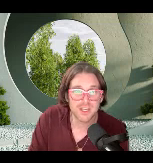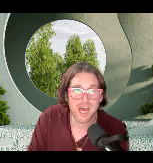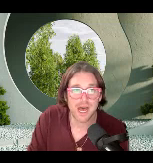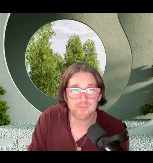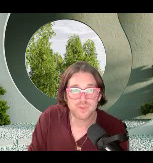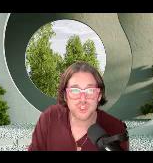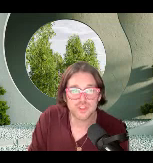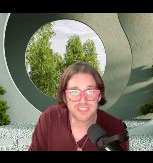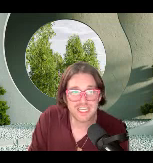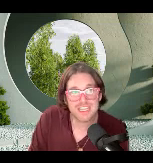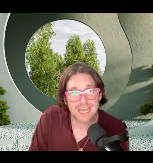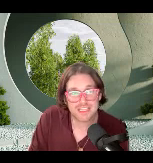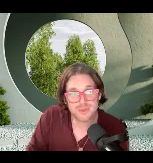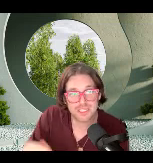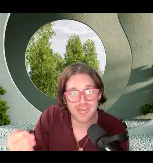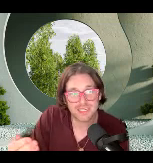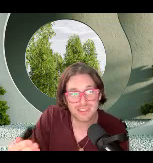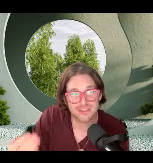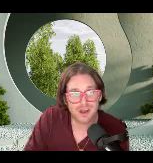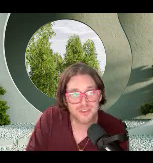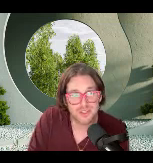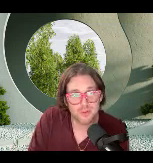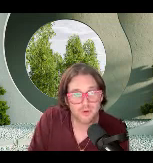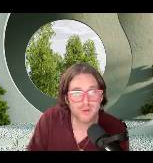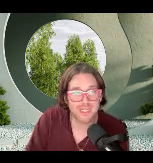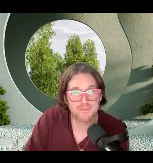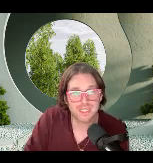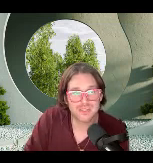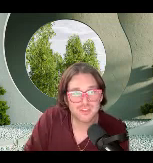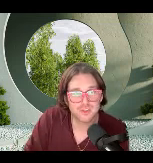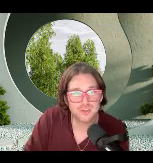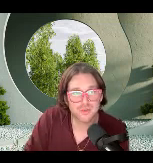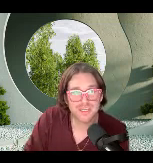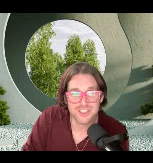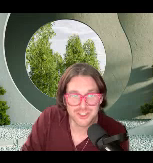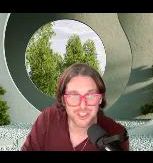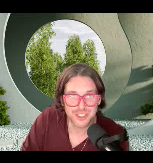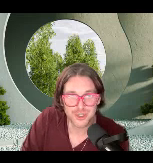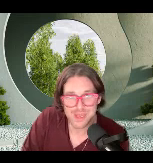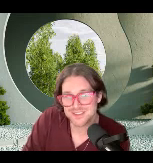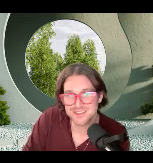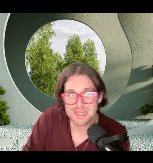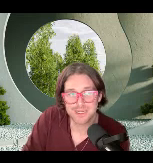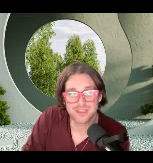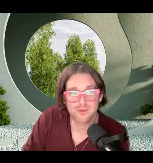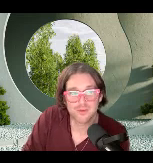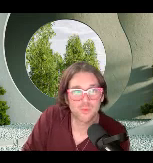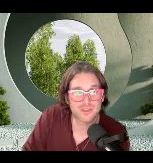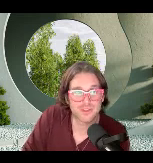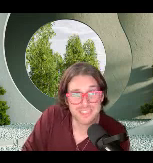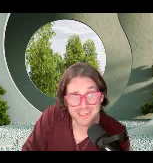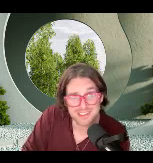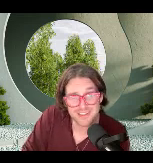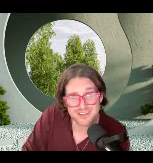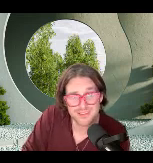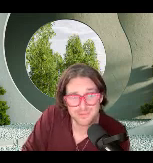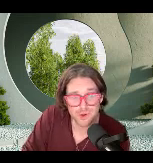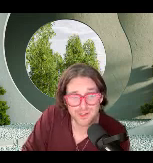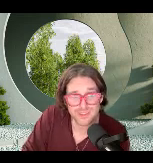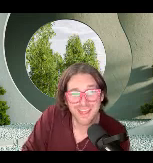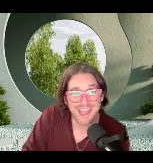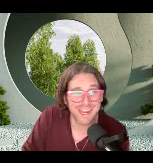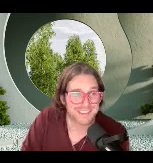tonight, you'll see that the UDL guidelines are also broken up into additional little ways to segment it, which is